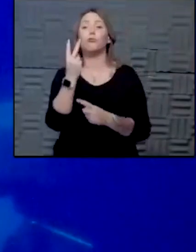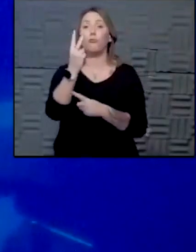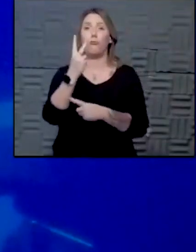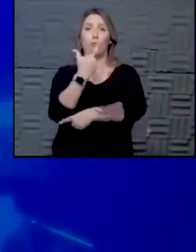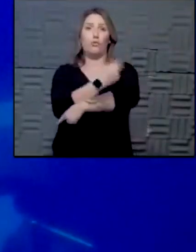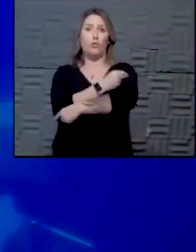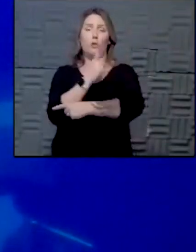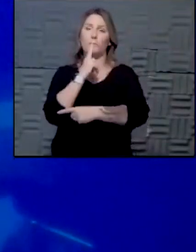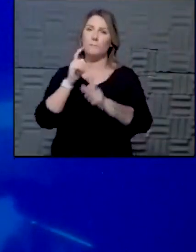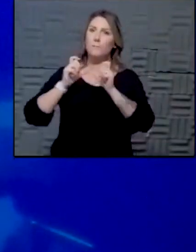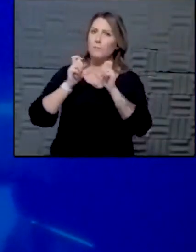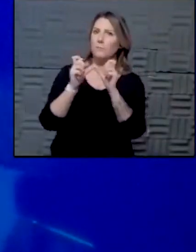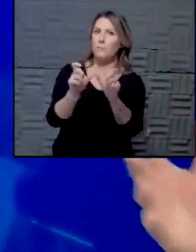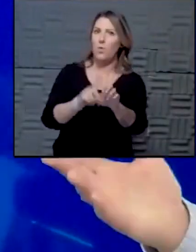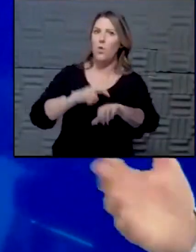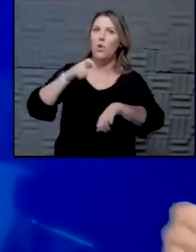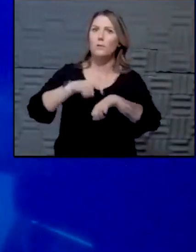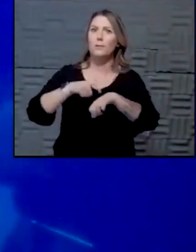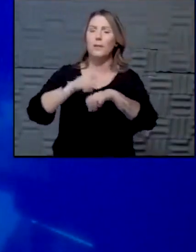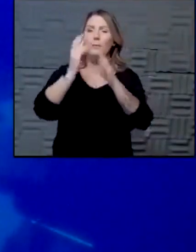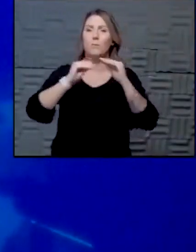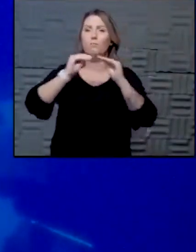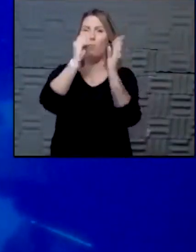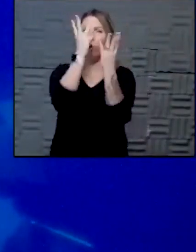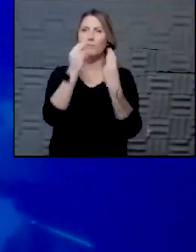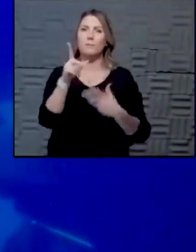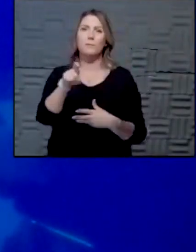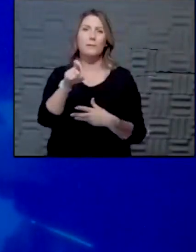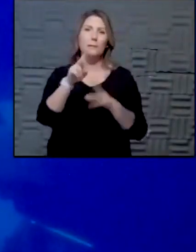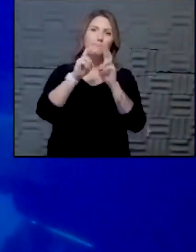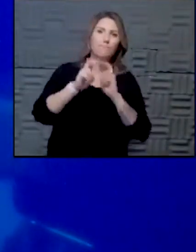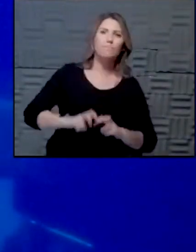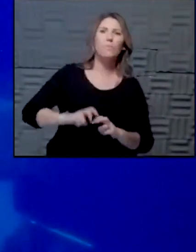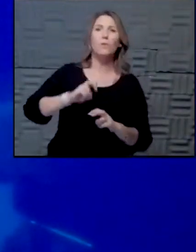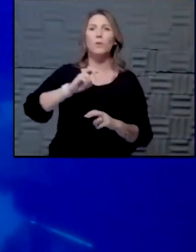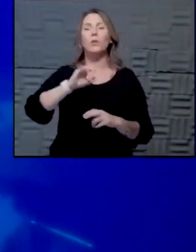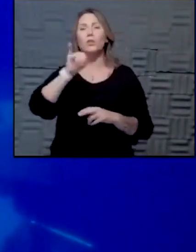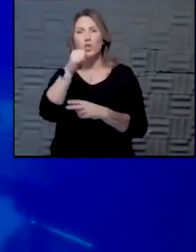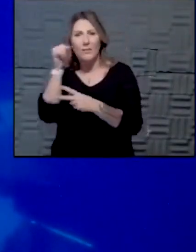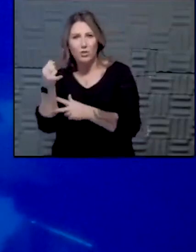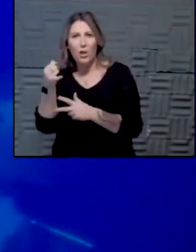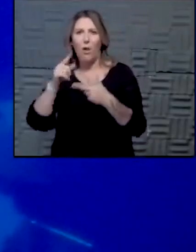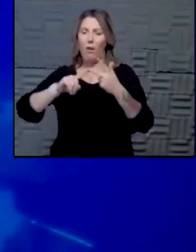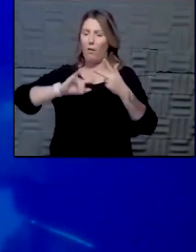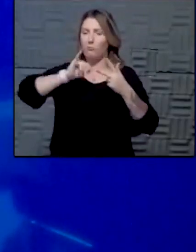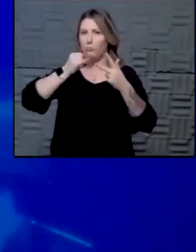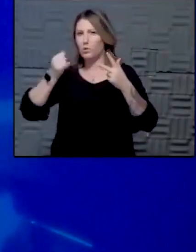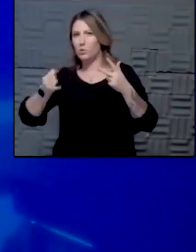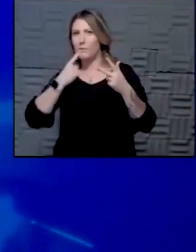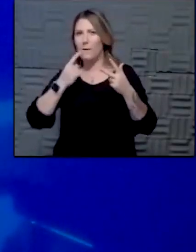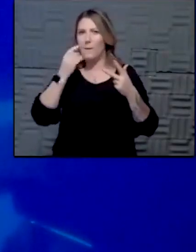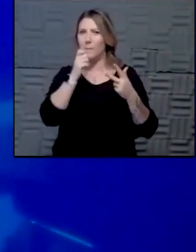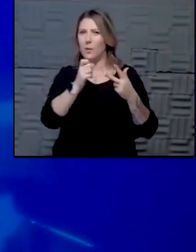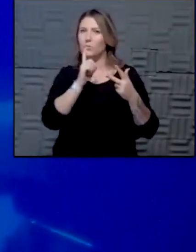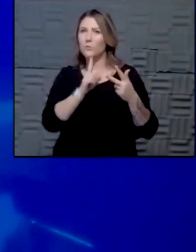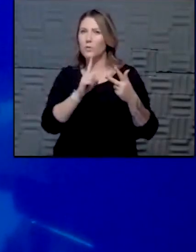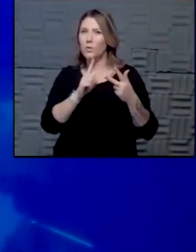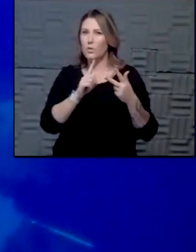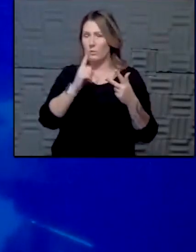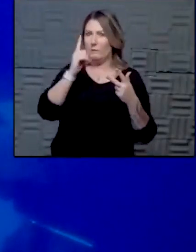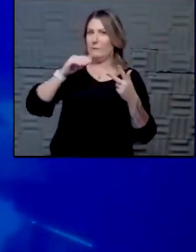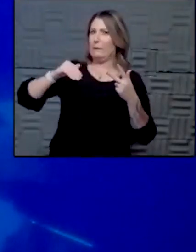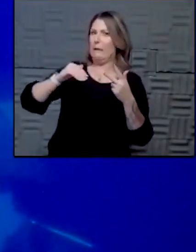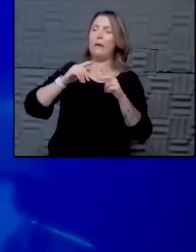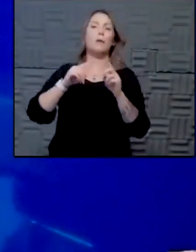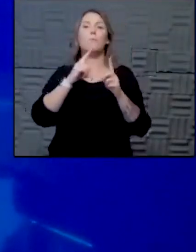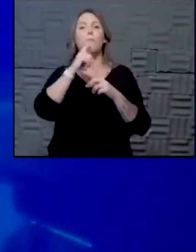appears to last very, very long. We have more data still to look at on the Janssen vaccine, or what's also known as J&J, so I'm not sure about that as much yet, but I'm